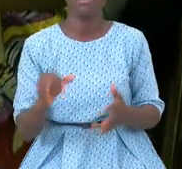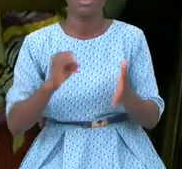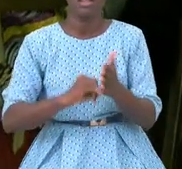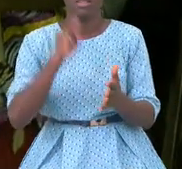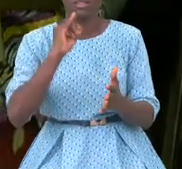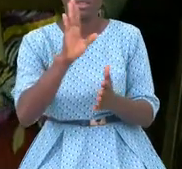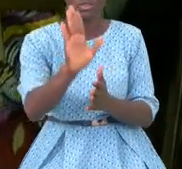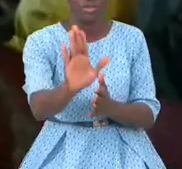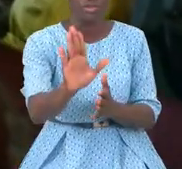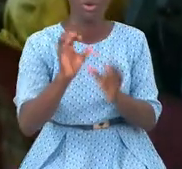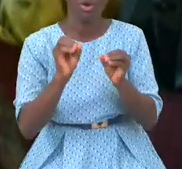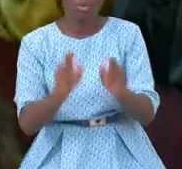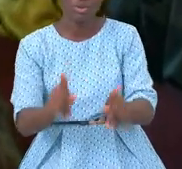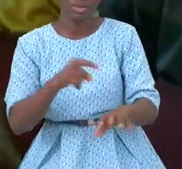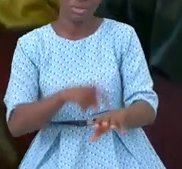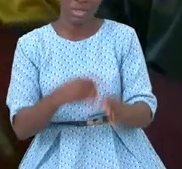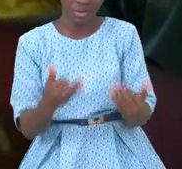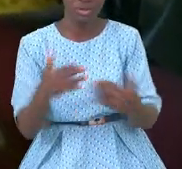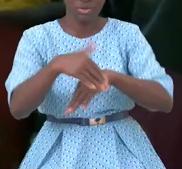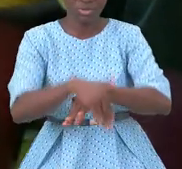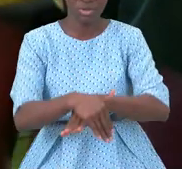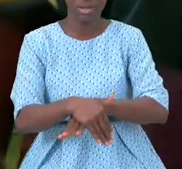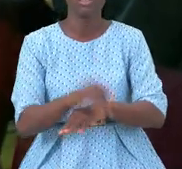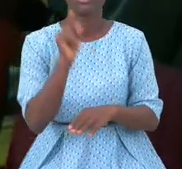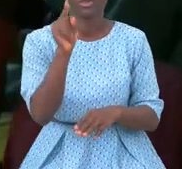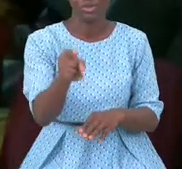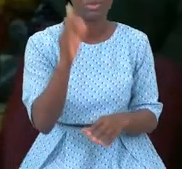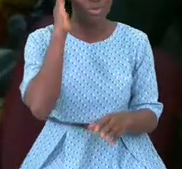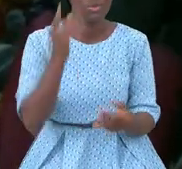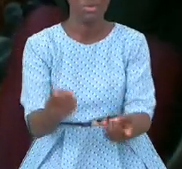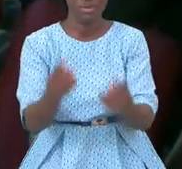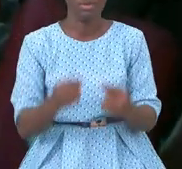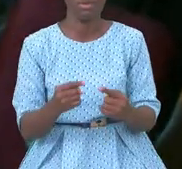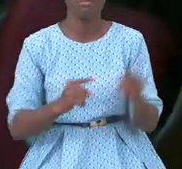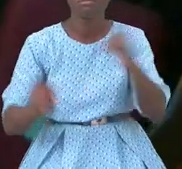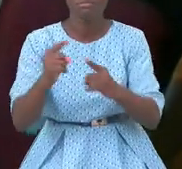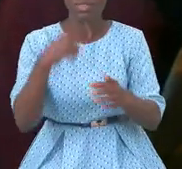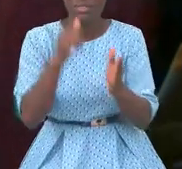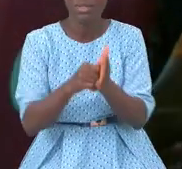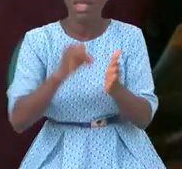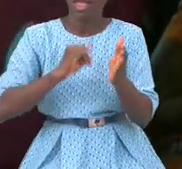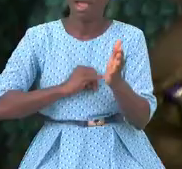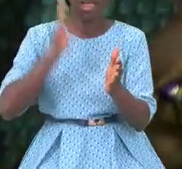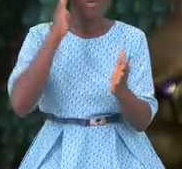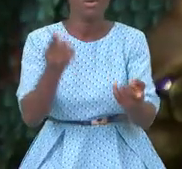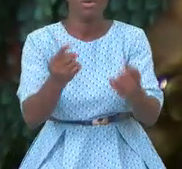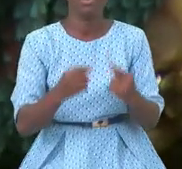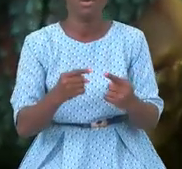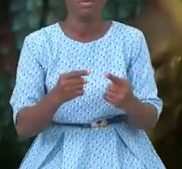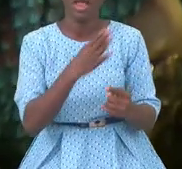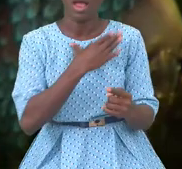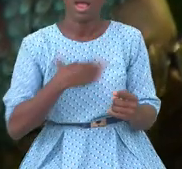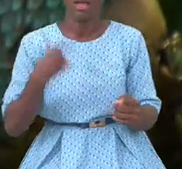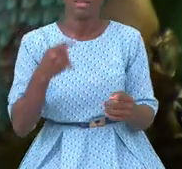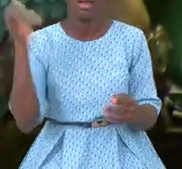Say, I come. And grace will reach you there tonight in Jesus' name. Now look